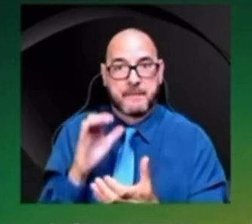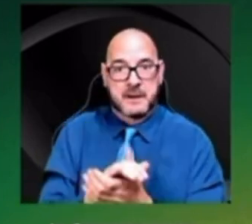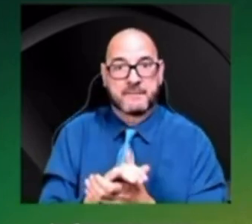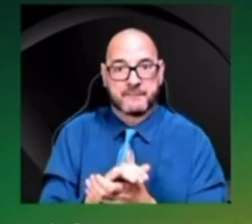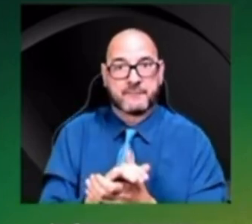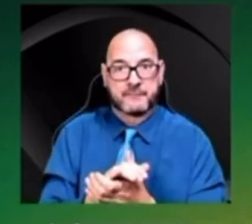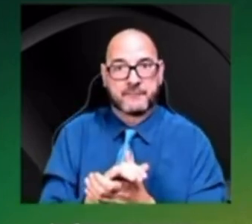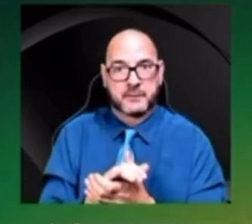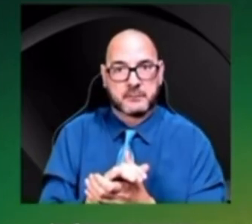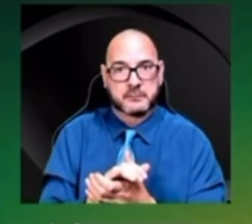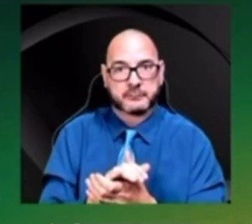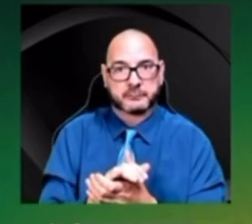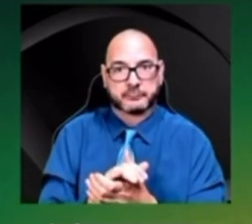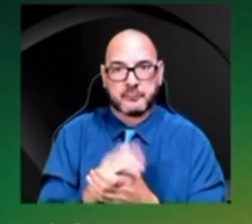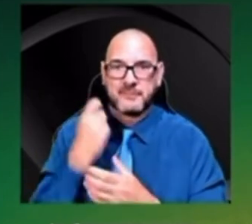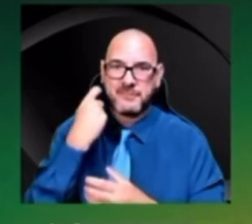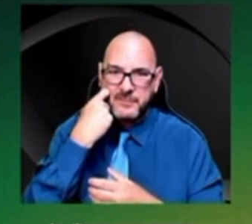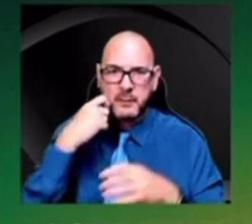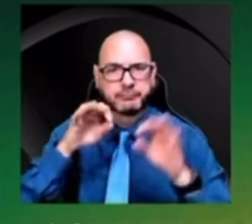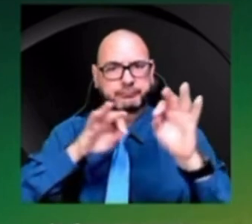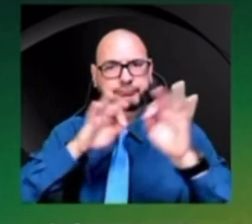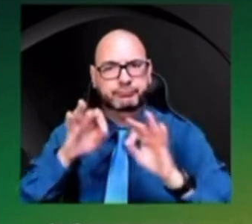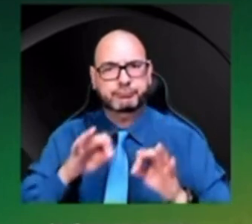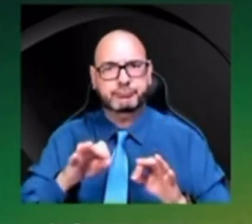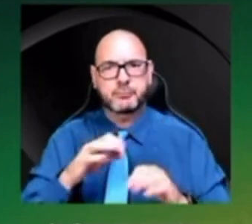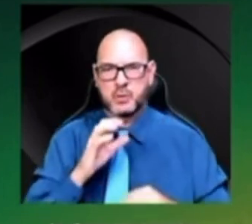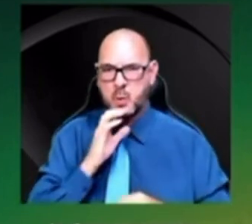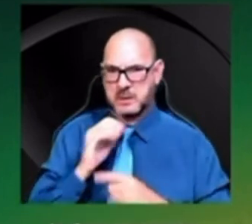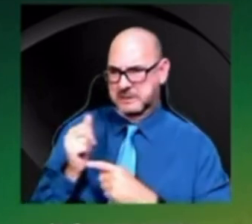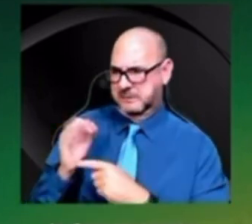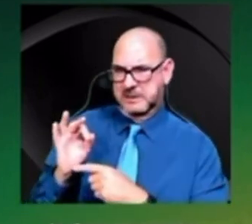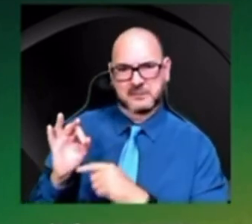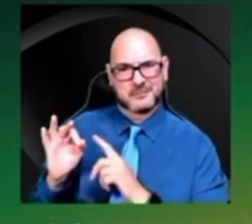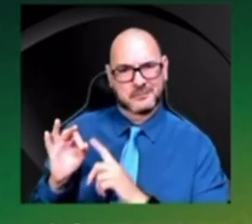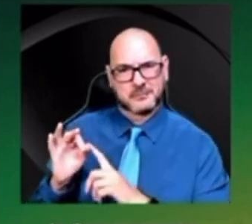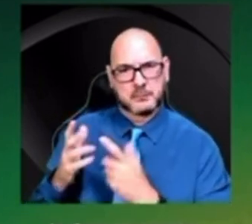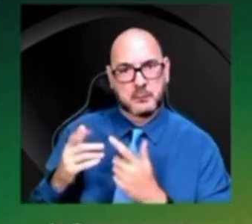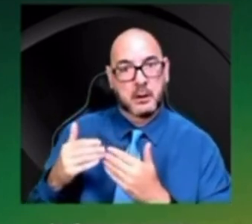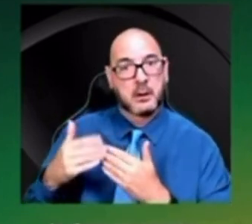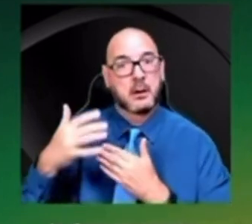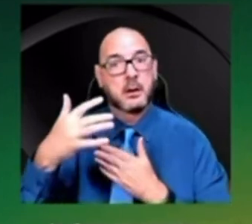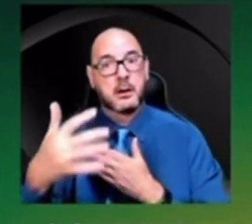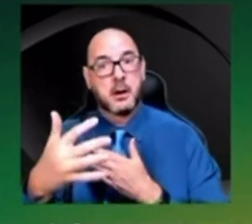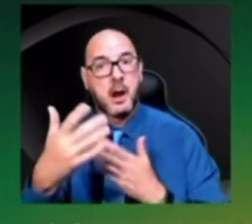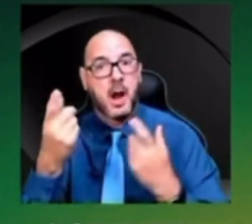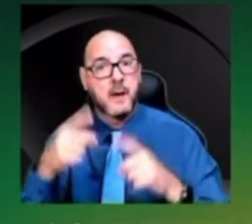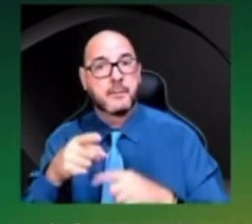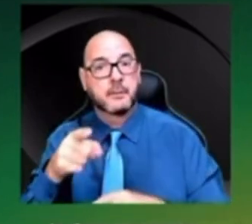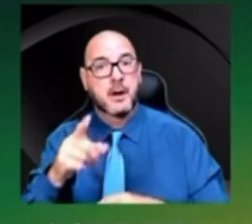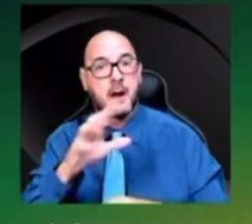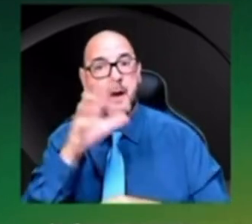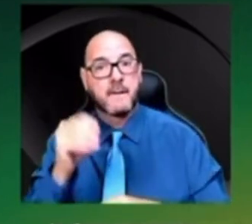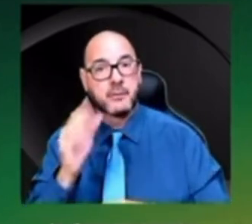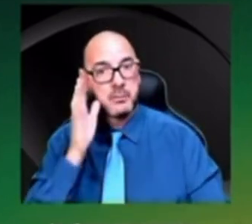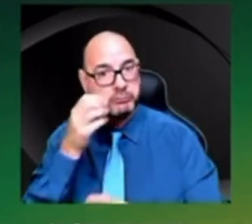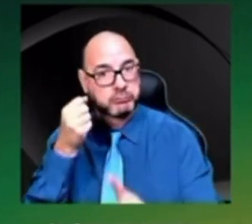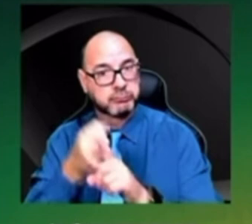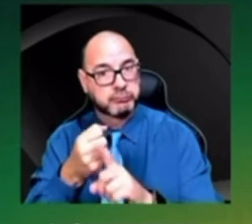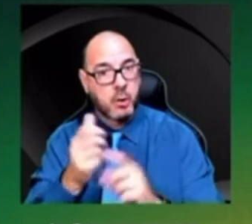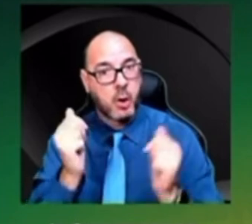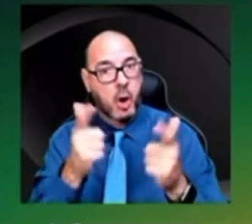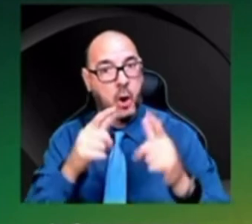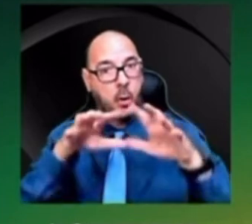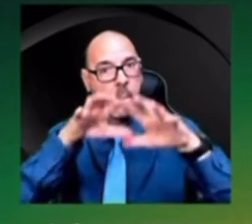economy. If Harris acknowledged some places on the continent lead the world in digital solutions, she laid out an agenda